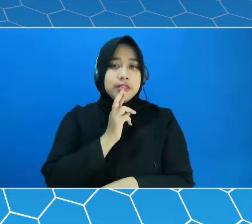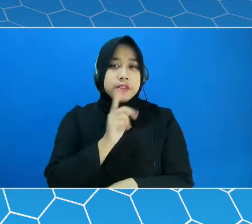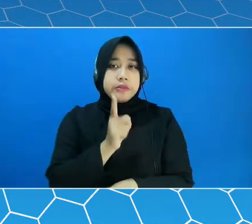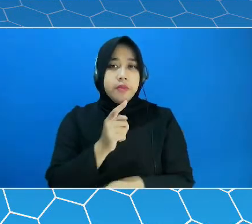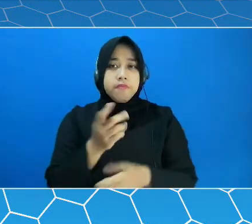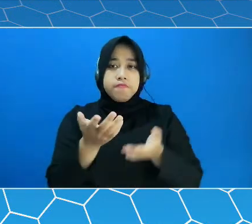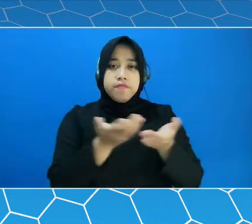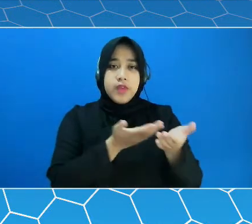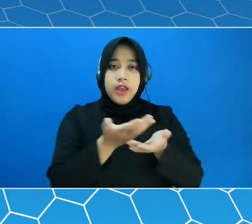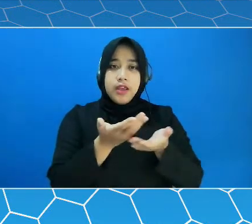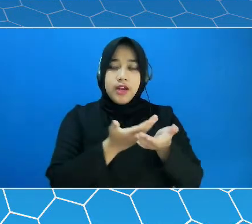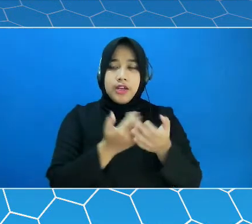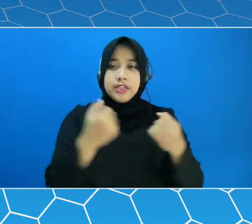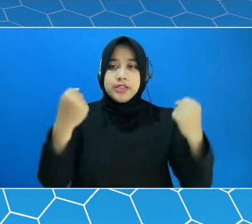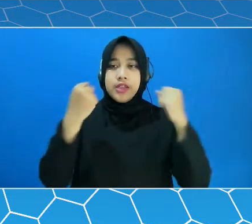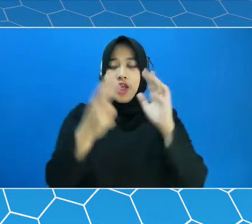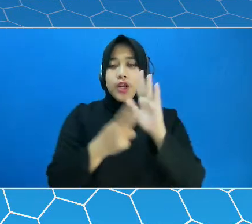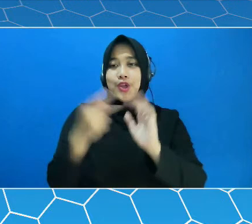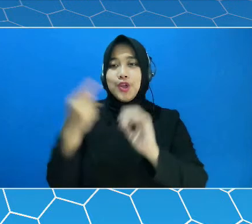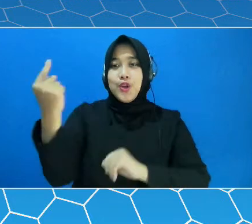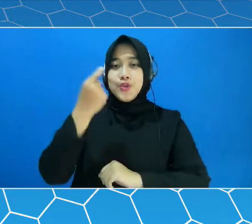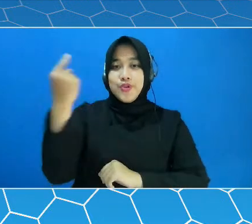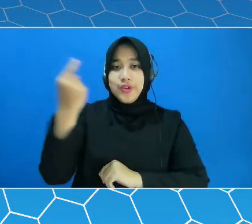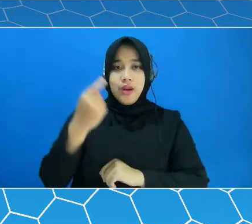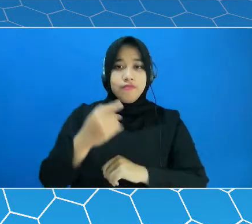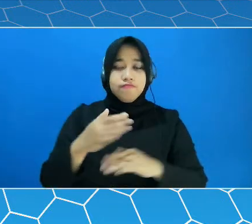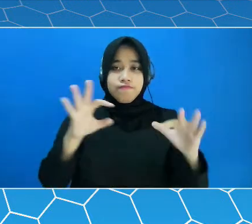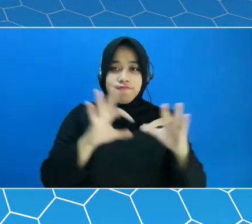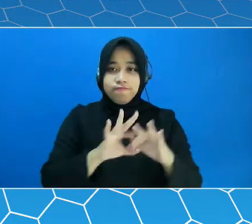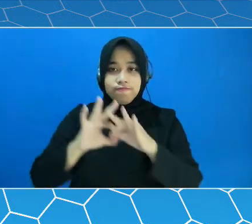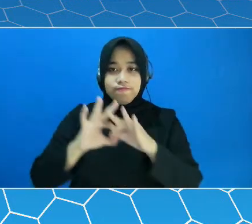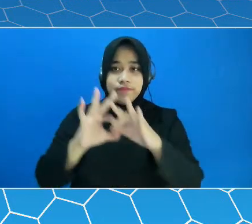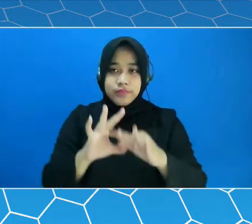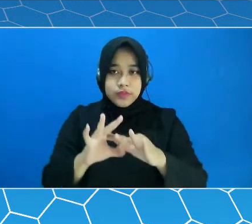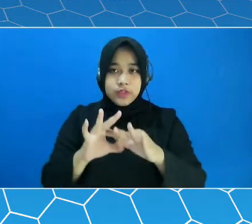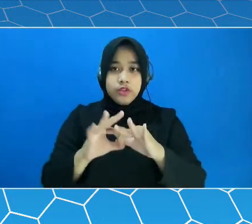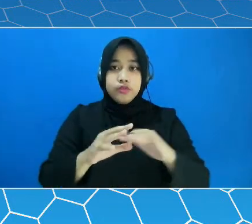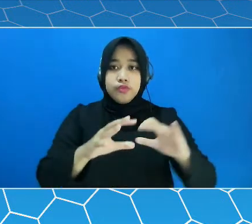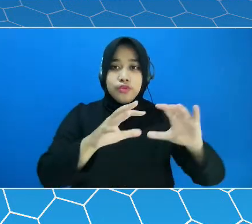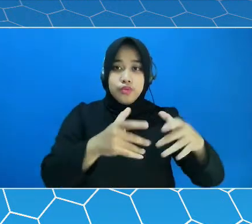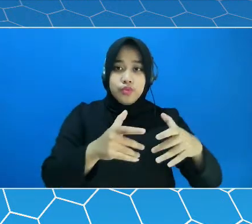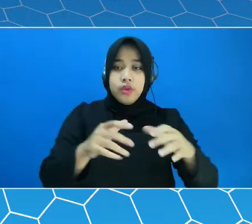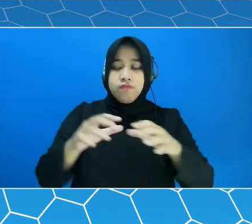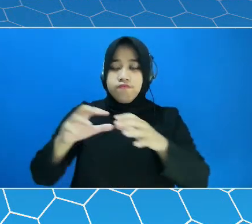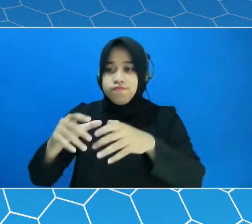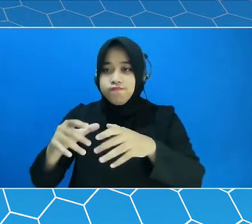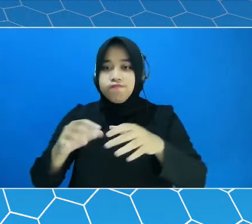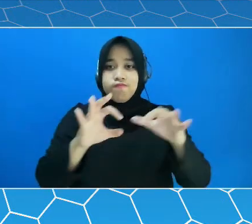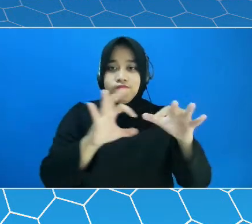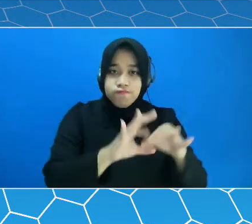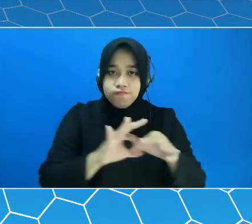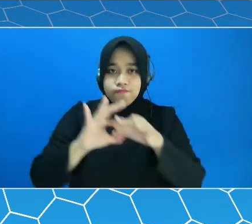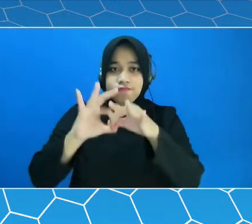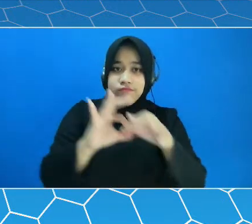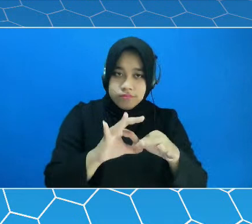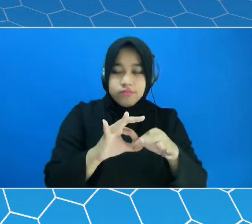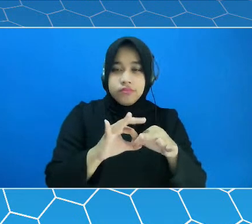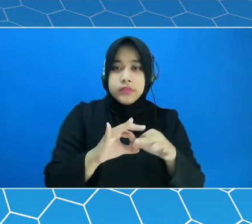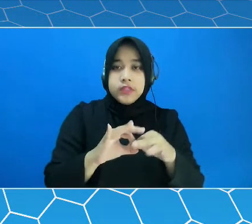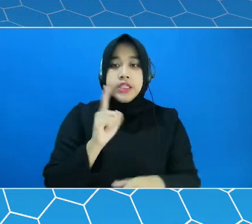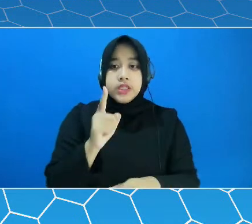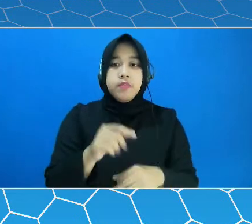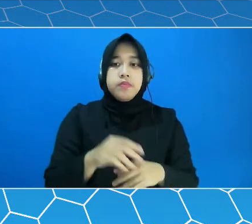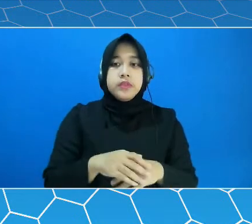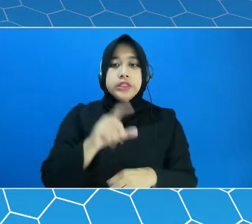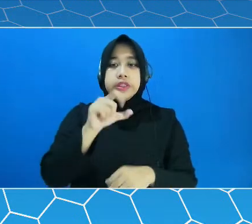also teaching the rest of the world as to what we were learning, what we were experiencing, because what happened in China and Italy was not